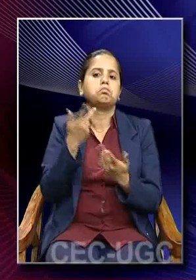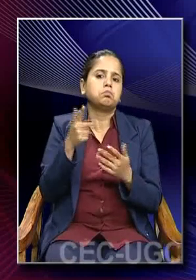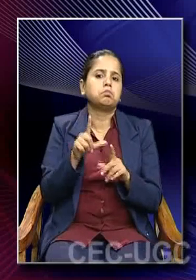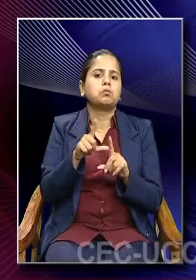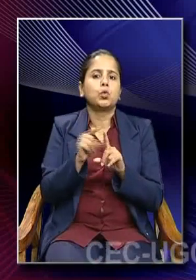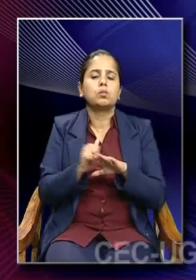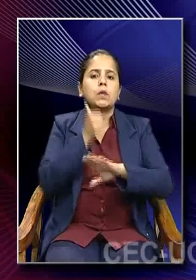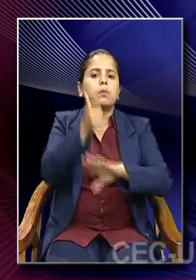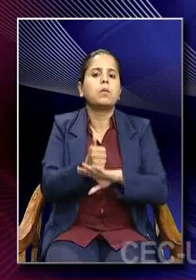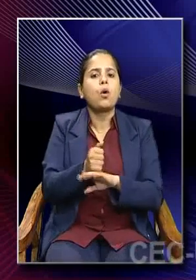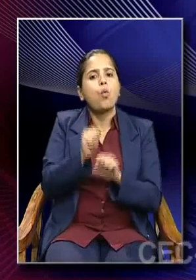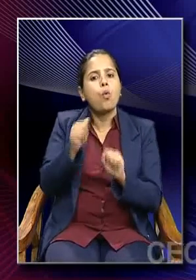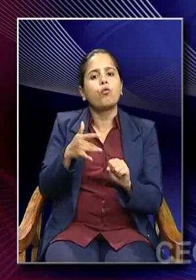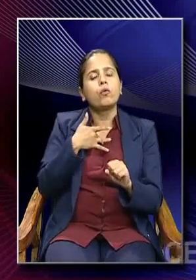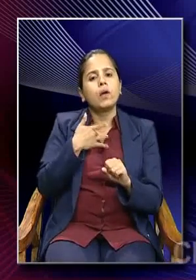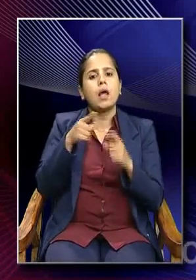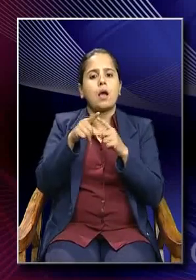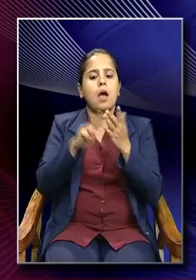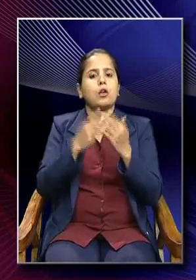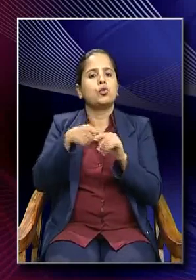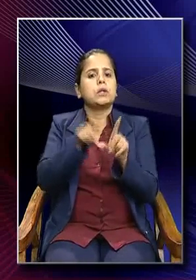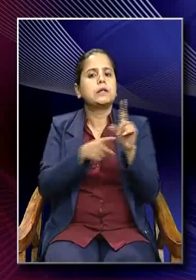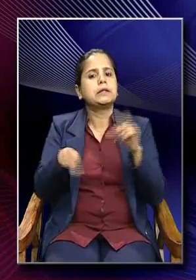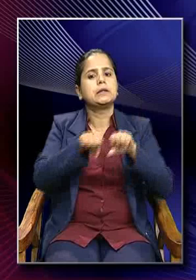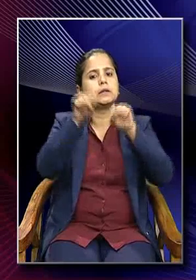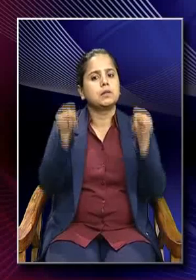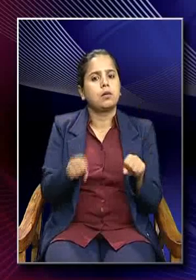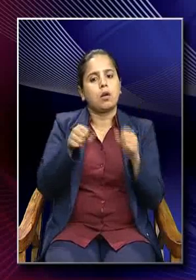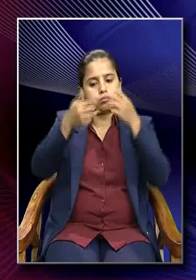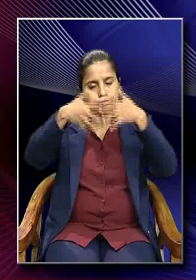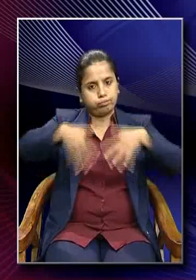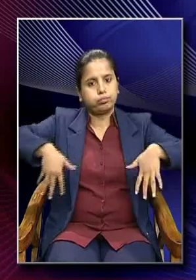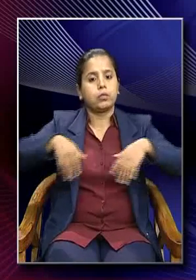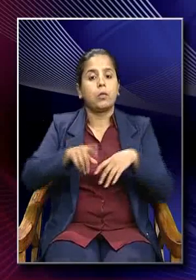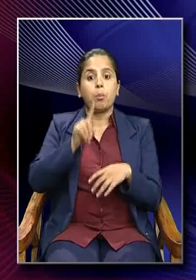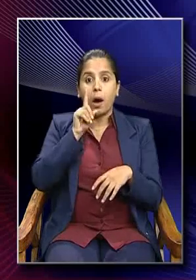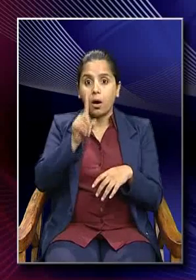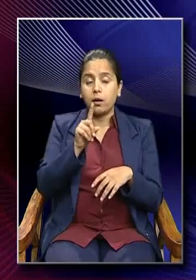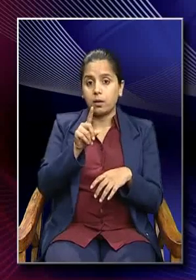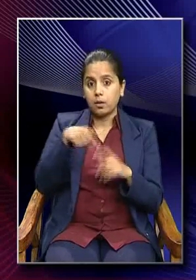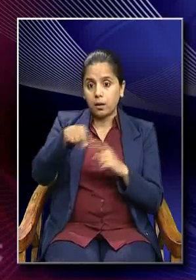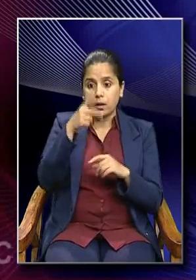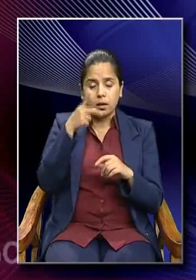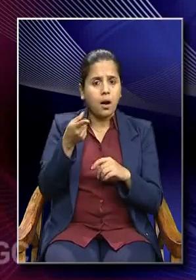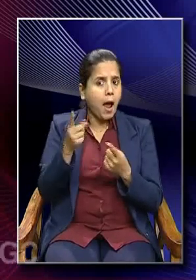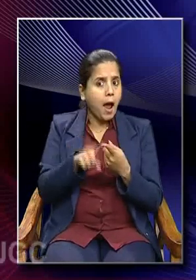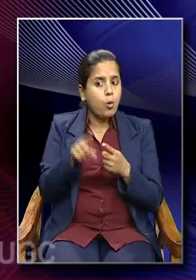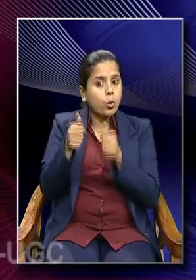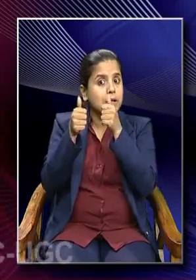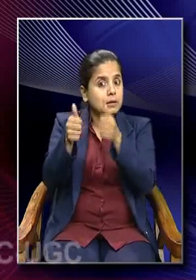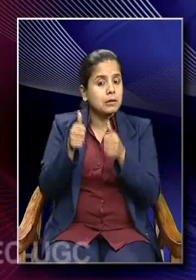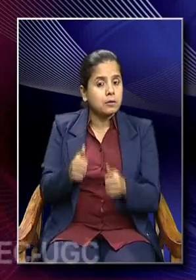kind of energy system which are decentralized. As a consequence of energy transition,